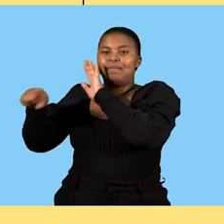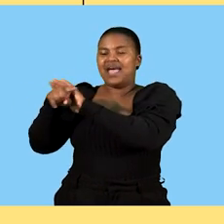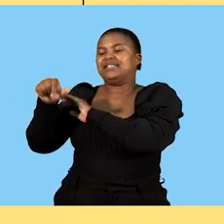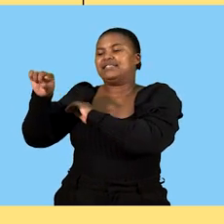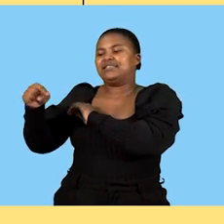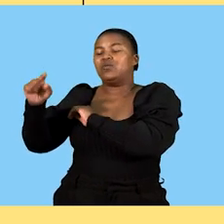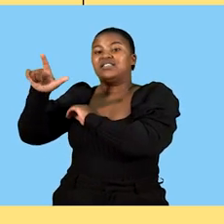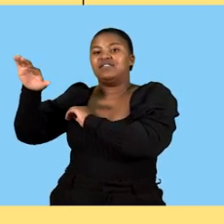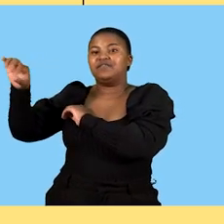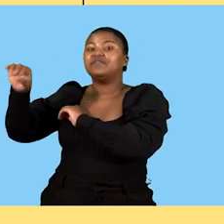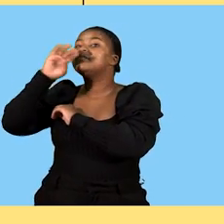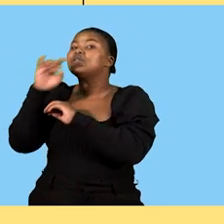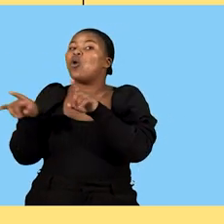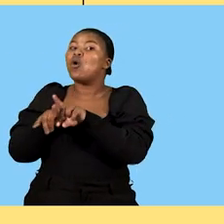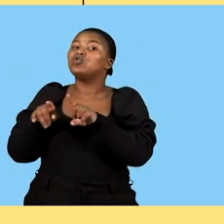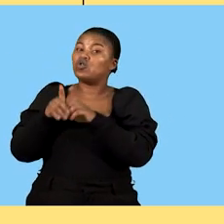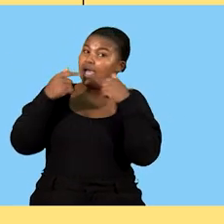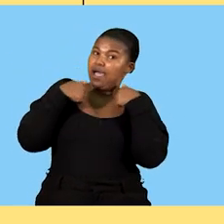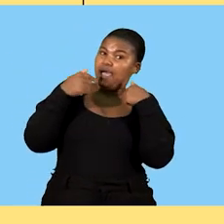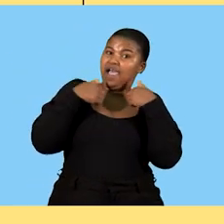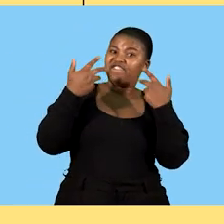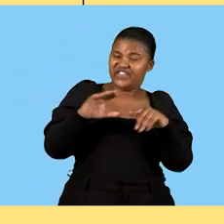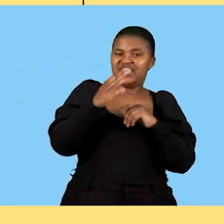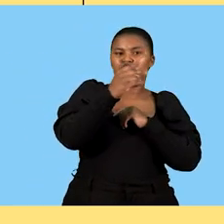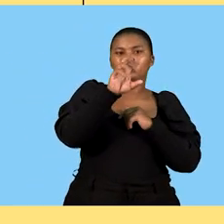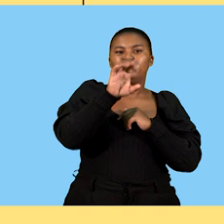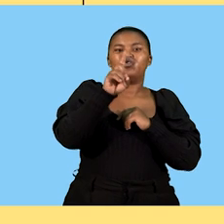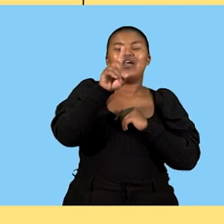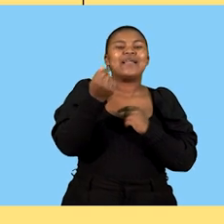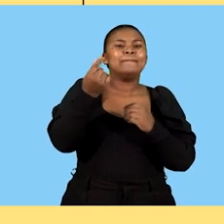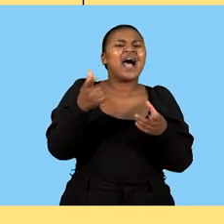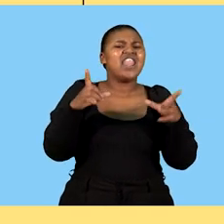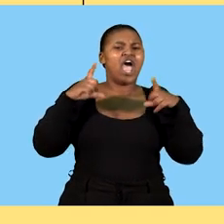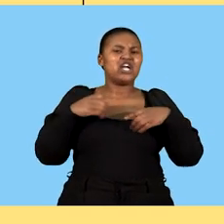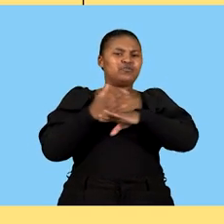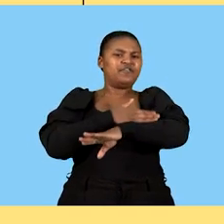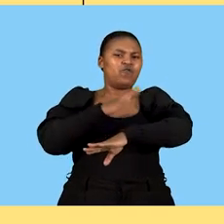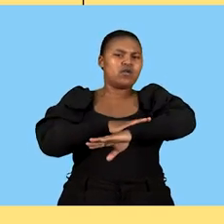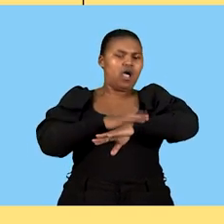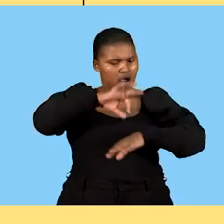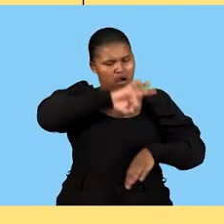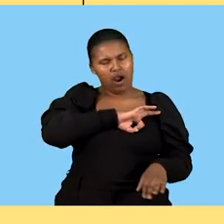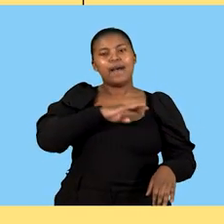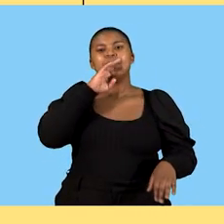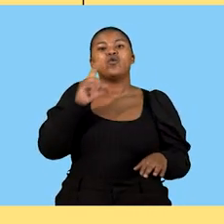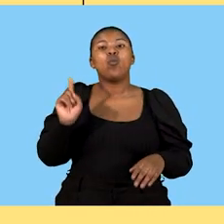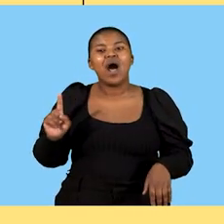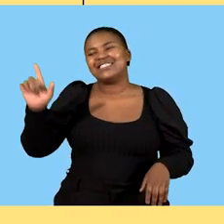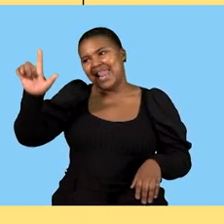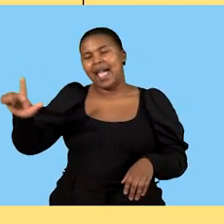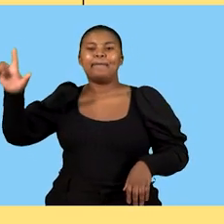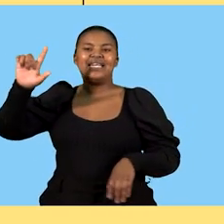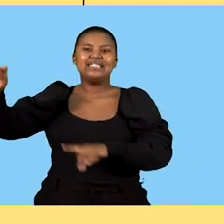now to our owner's equity, and we're decreasing it by 2,280, minus